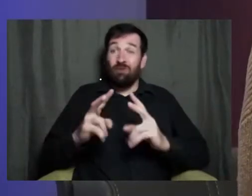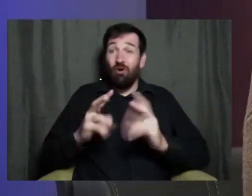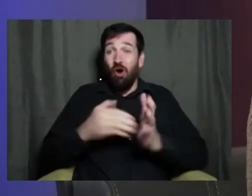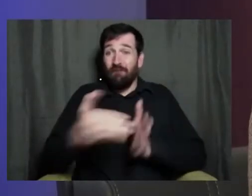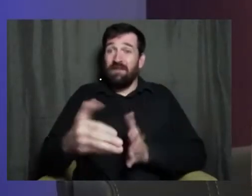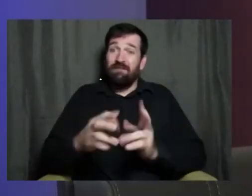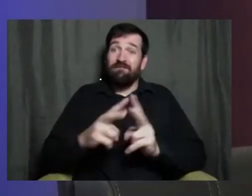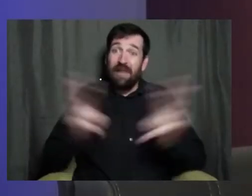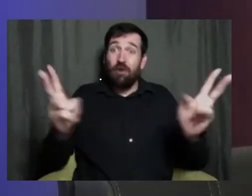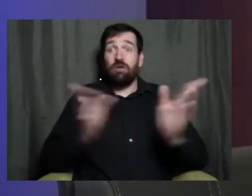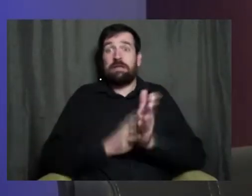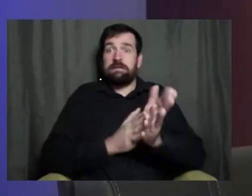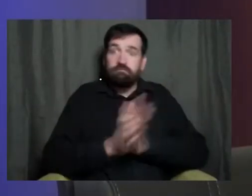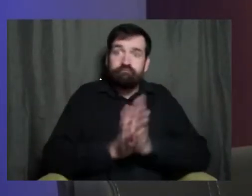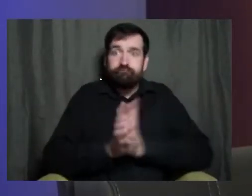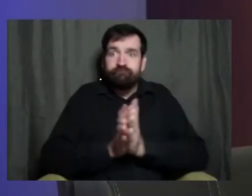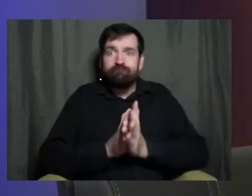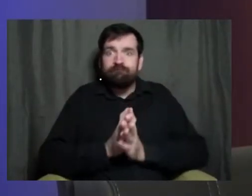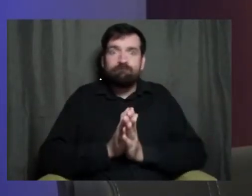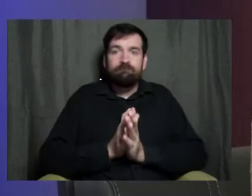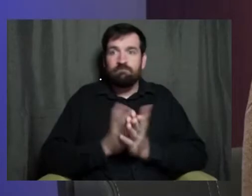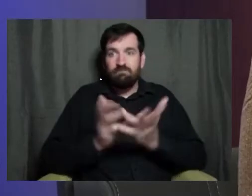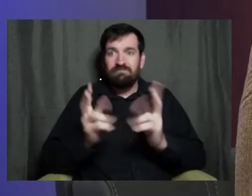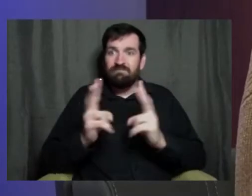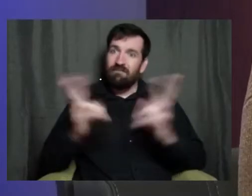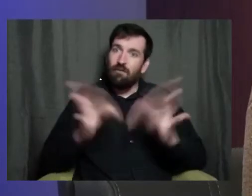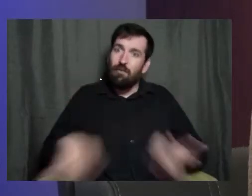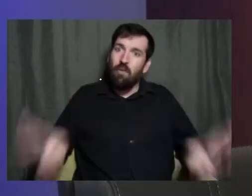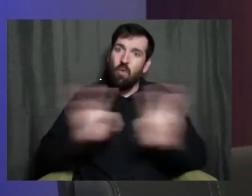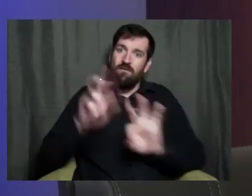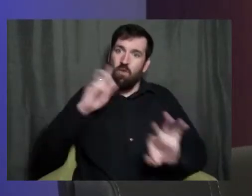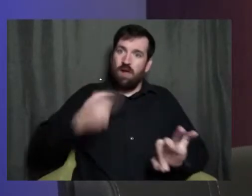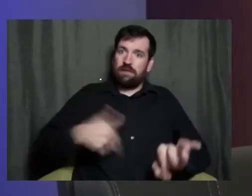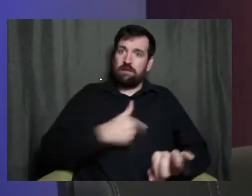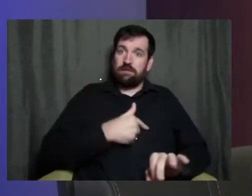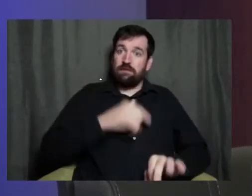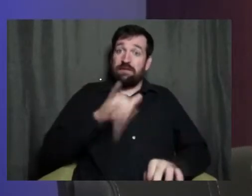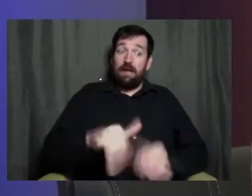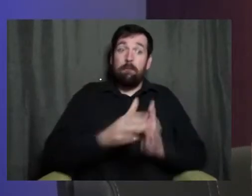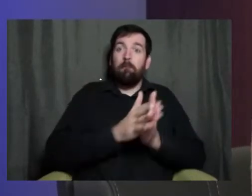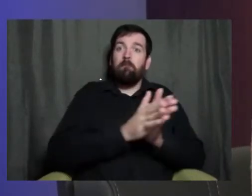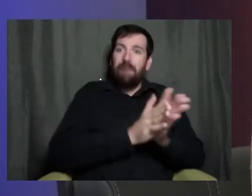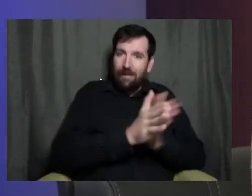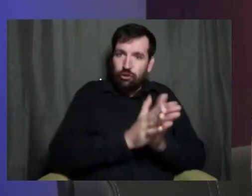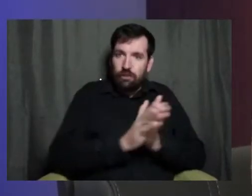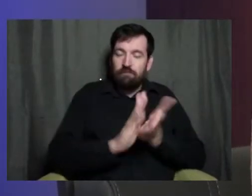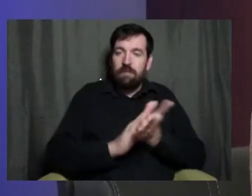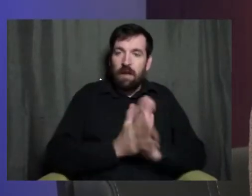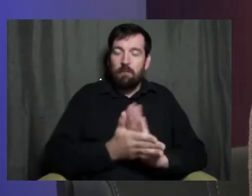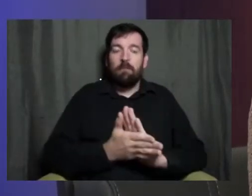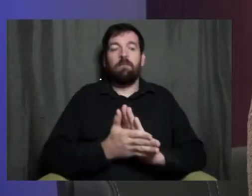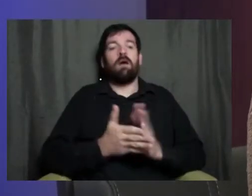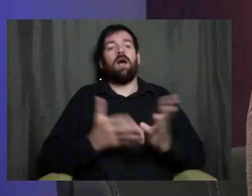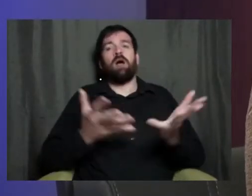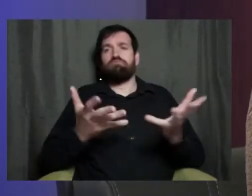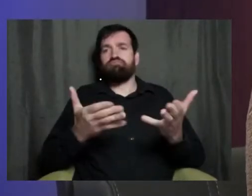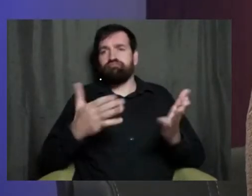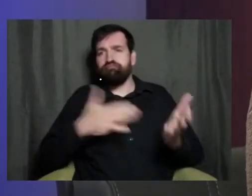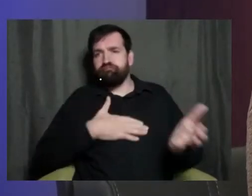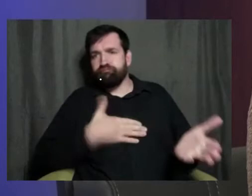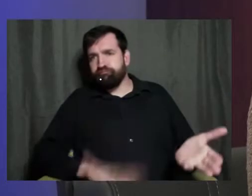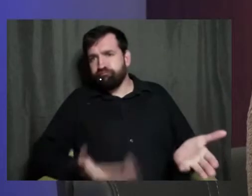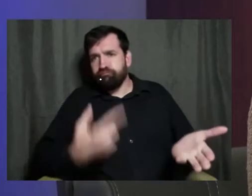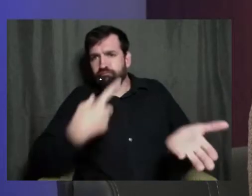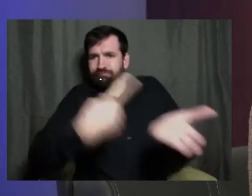because it's important to us all. And so that passion, if we can turn that passion into giving an open space to have a conversation. This is a